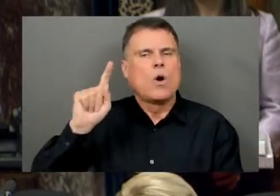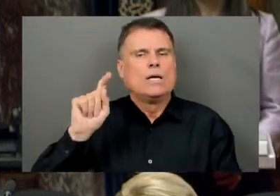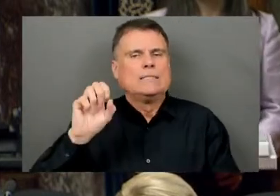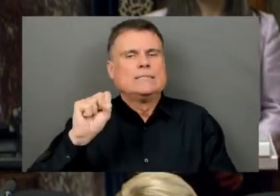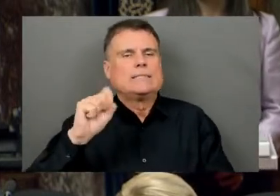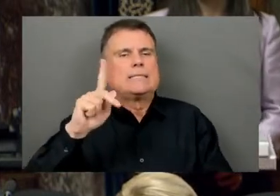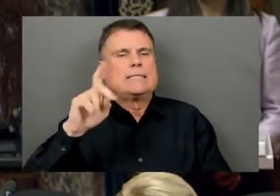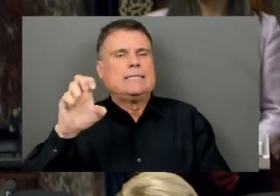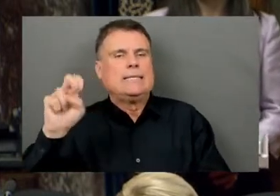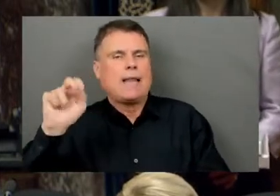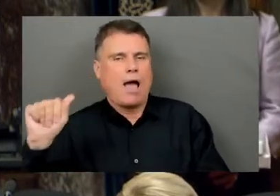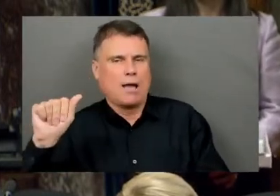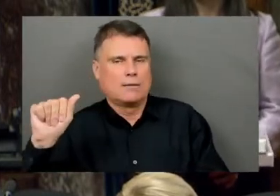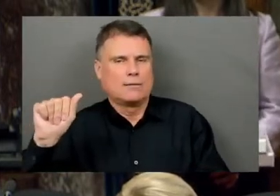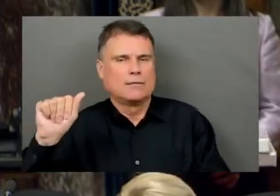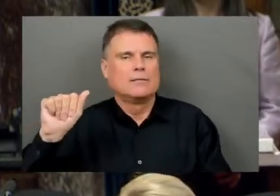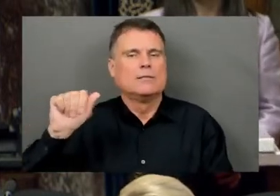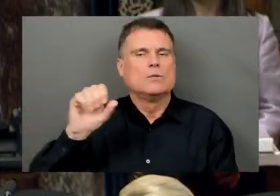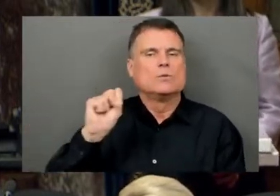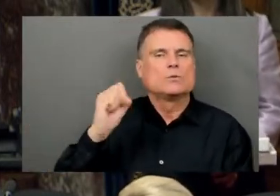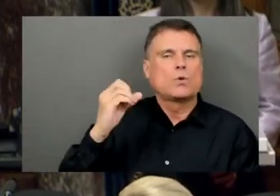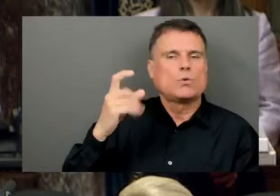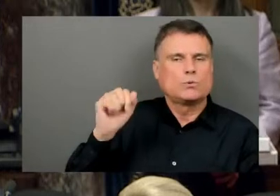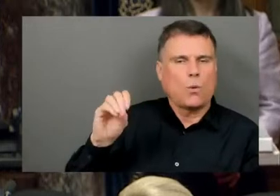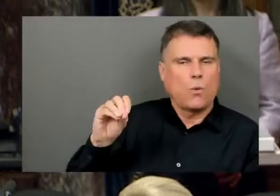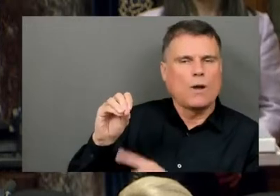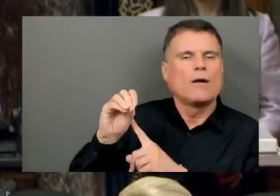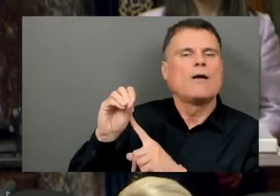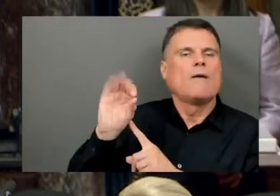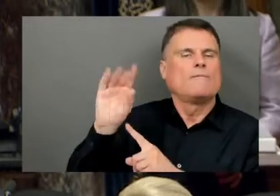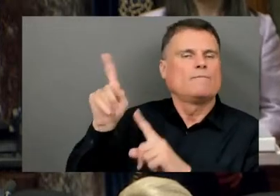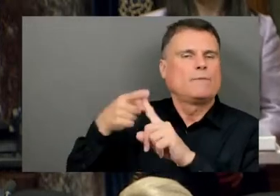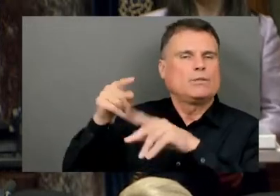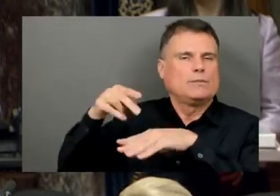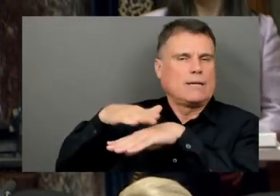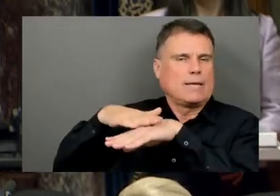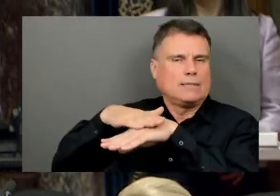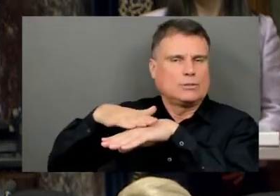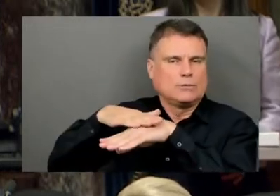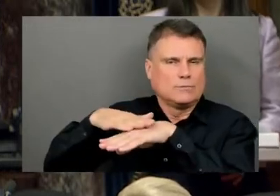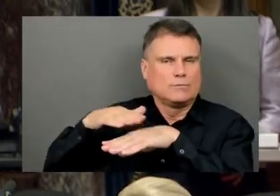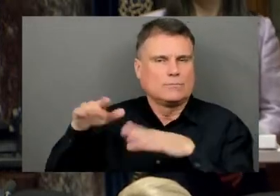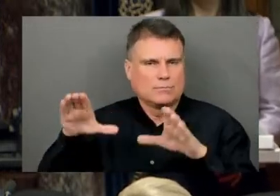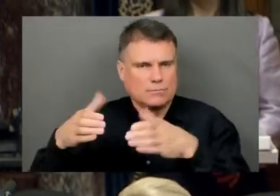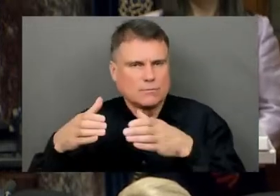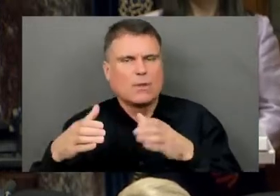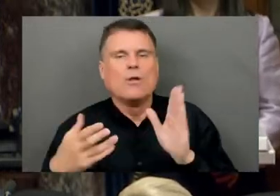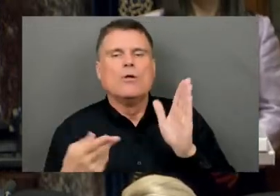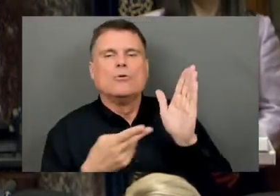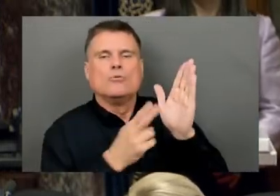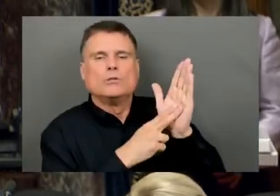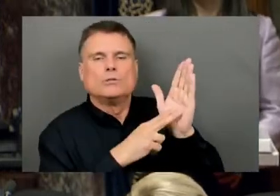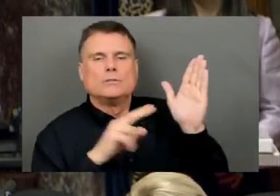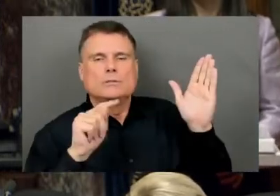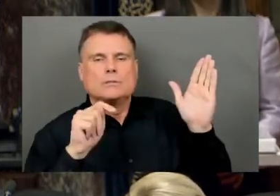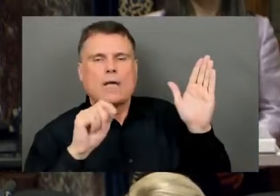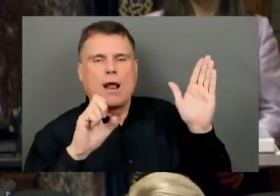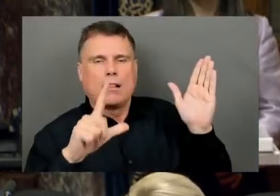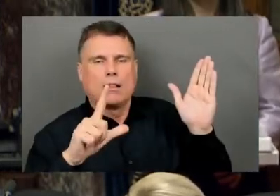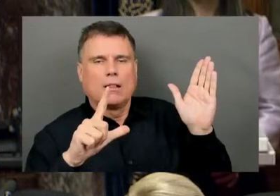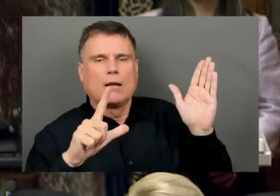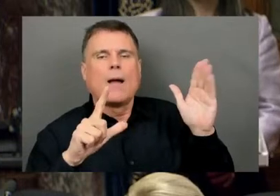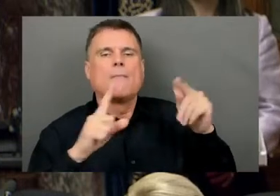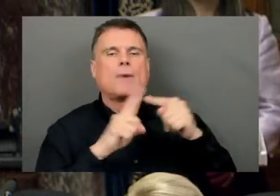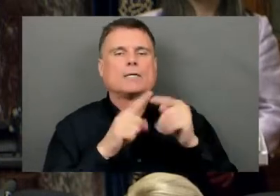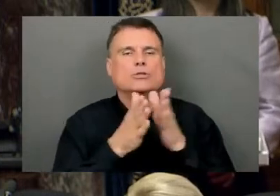registration of title in particular and on the decolonization of provincial laws and policies in general. Chief Rudy Paquette